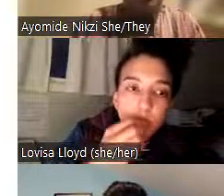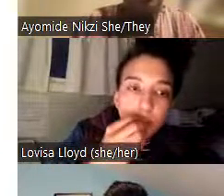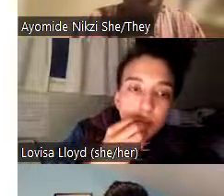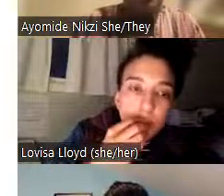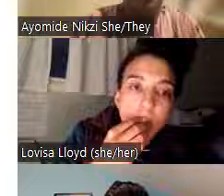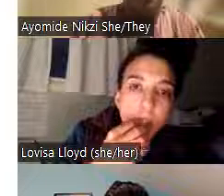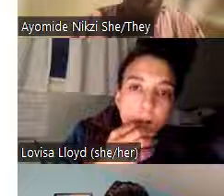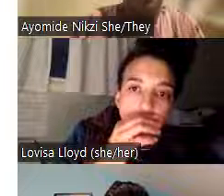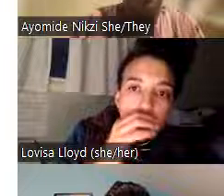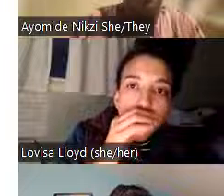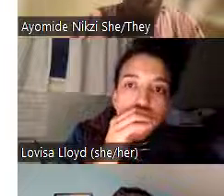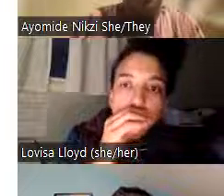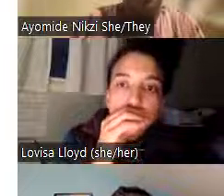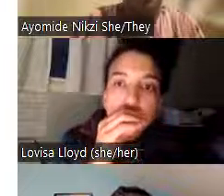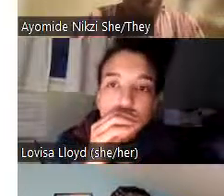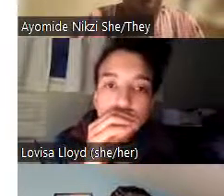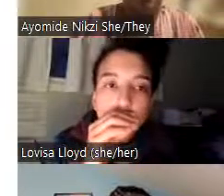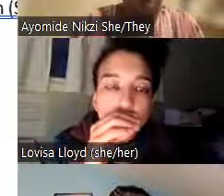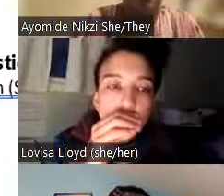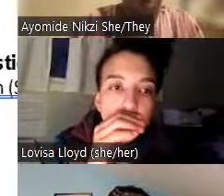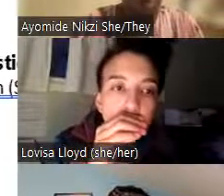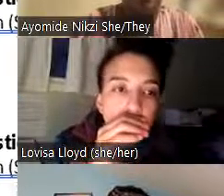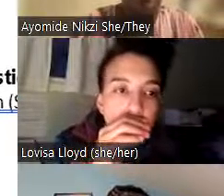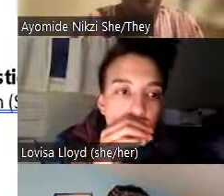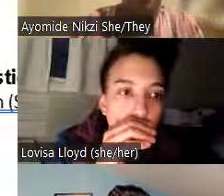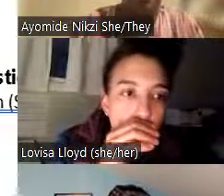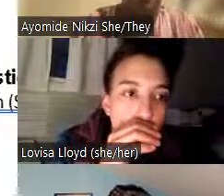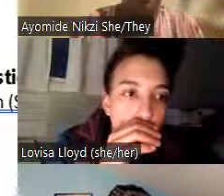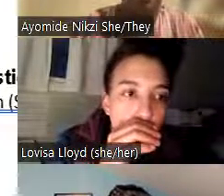light is. Can we see the text, please?